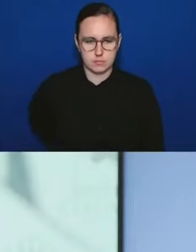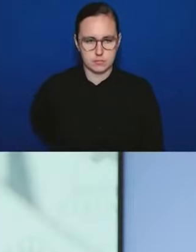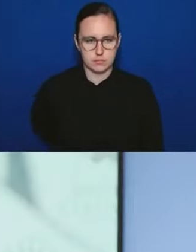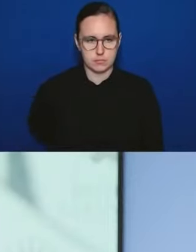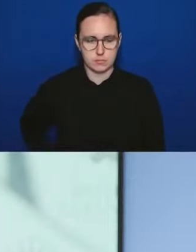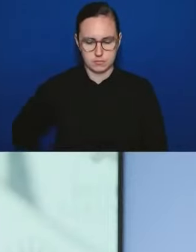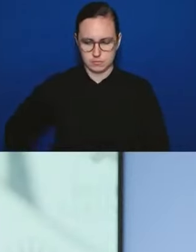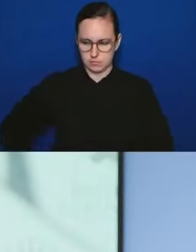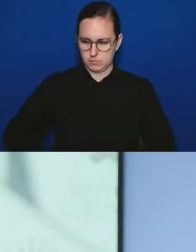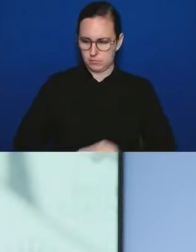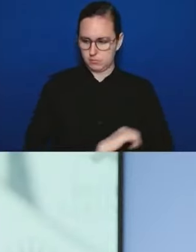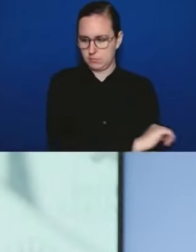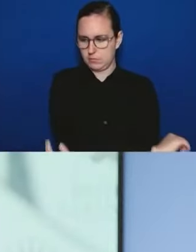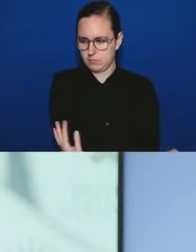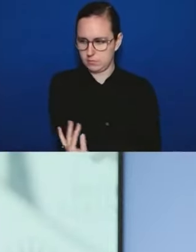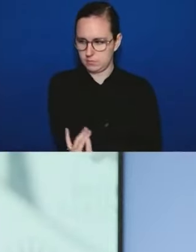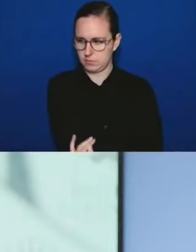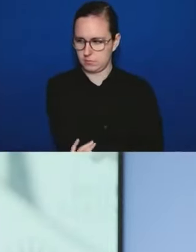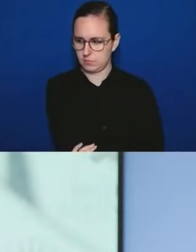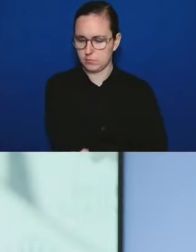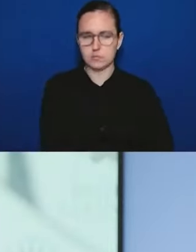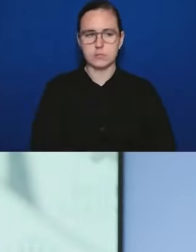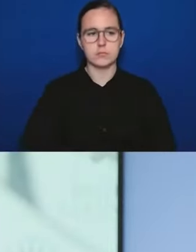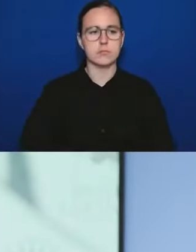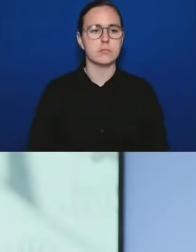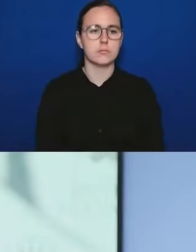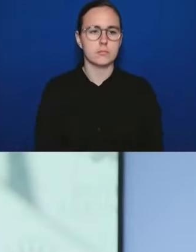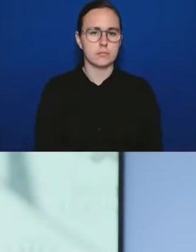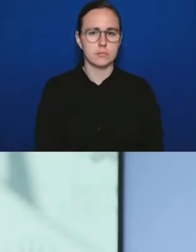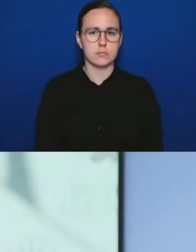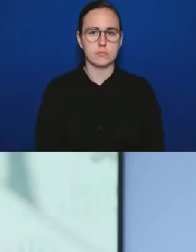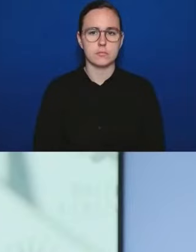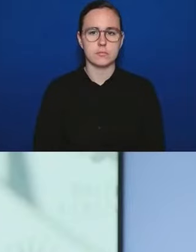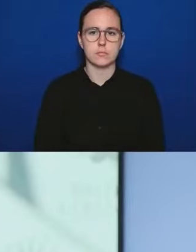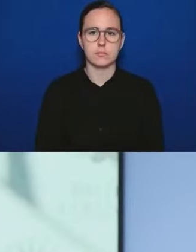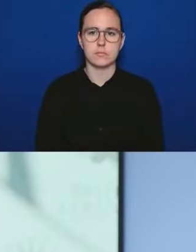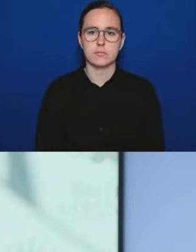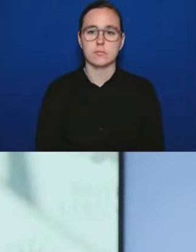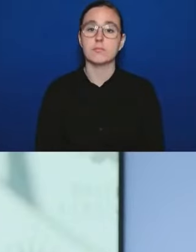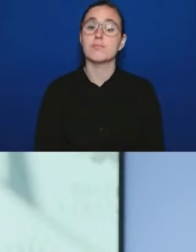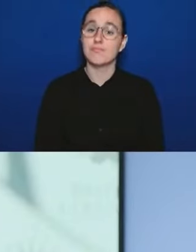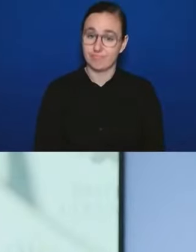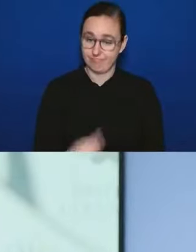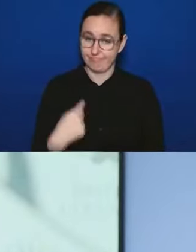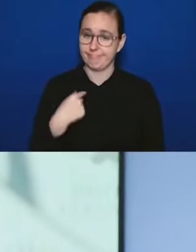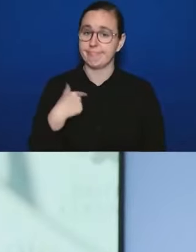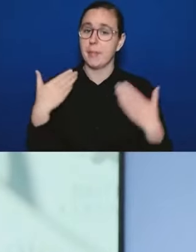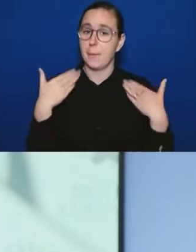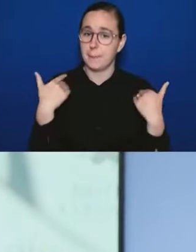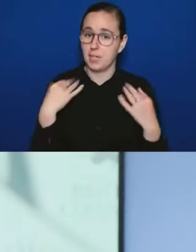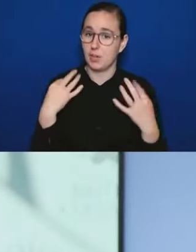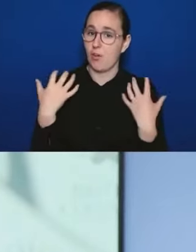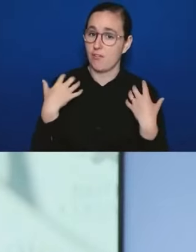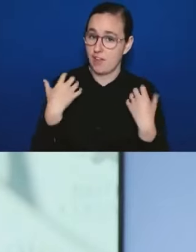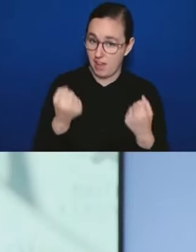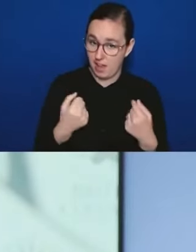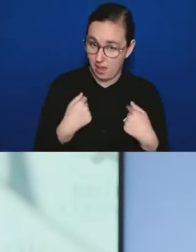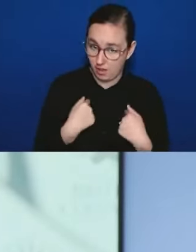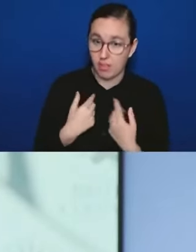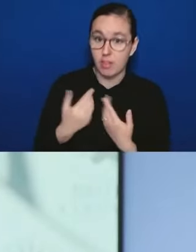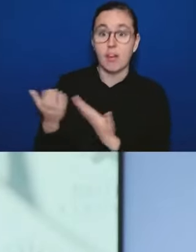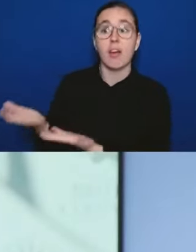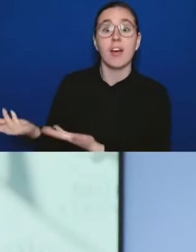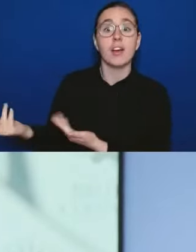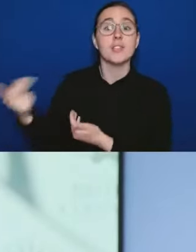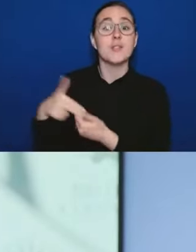Good afternoon, everyone. I'm Adrian Dix, BC's Minister of Health. Joining me today is Dr. Bonnie Henry, BC's Provincial Health Officer. We're honored to